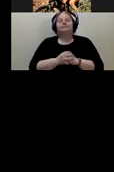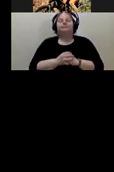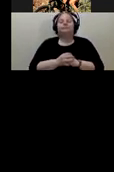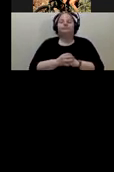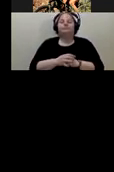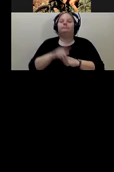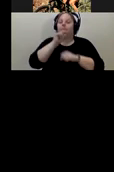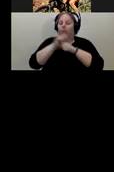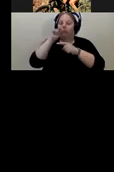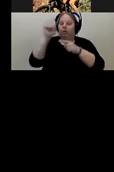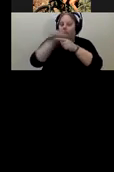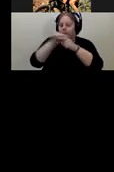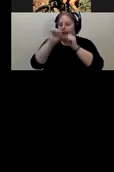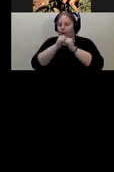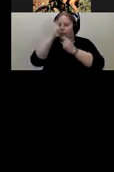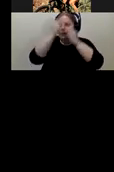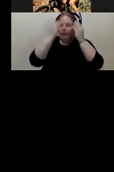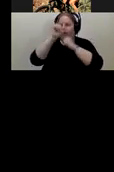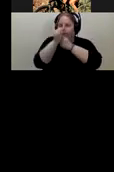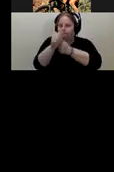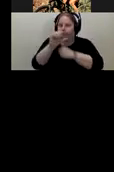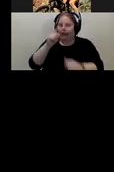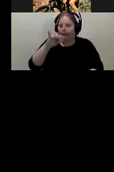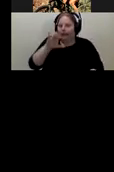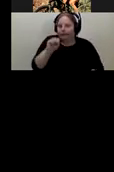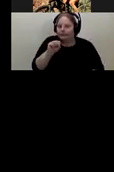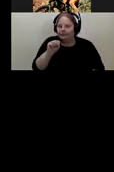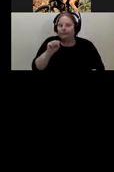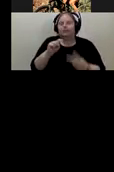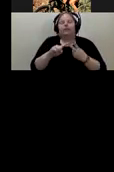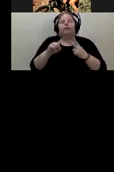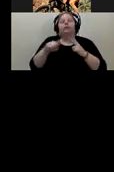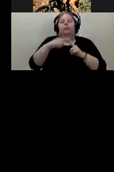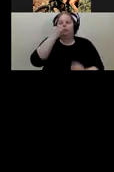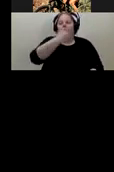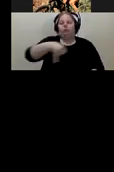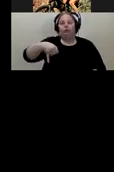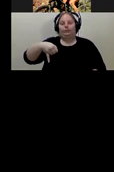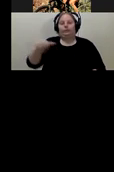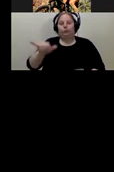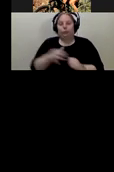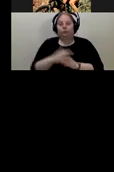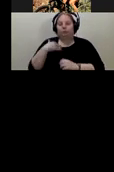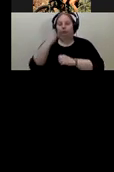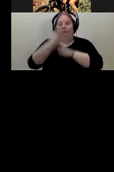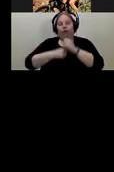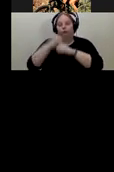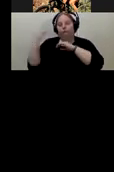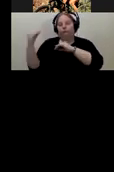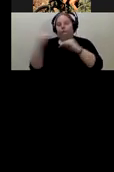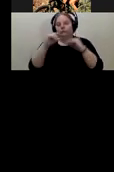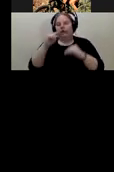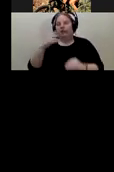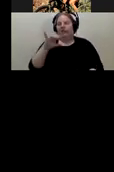practice ethical thinking models, and we're going to explore ethical boundaries. And in my years of teaching ethics, and I think I've been